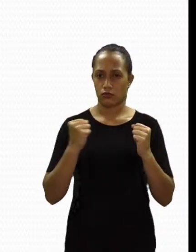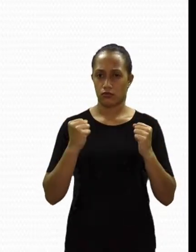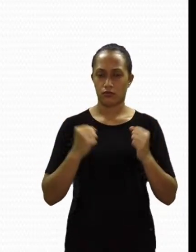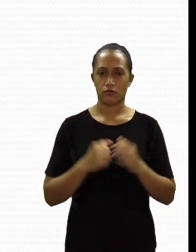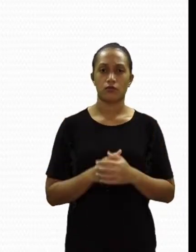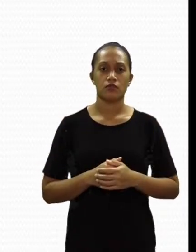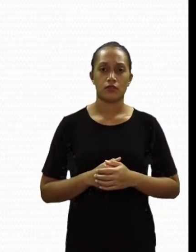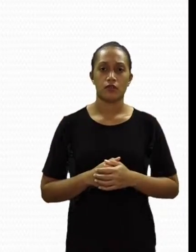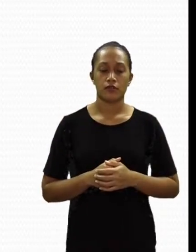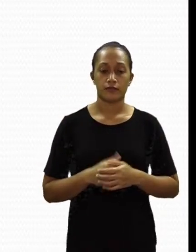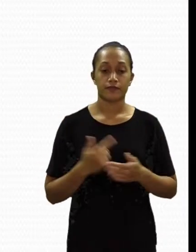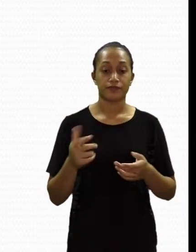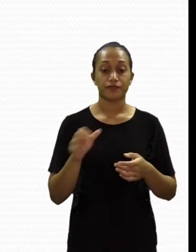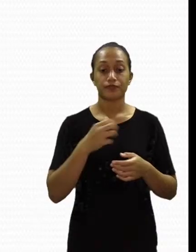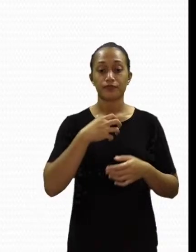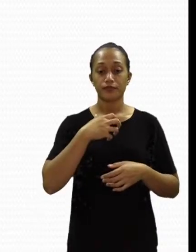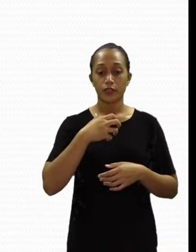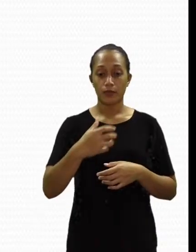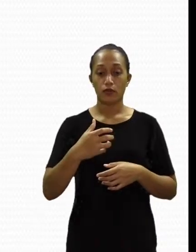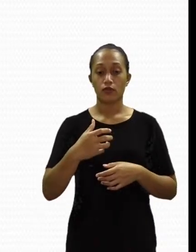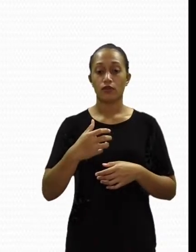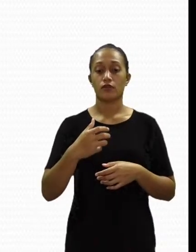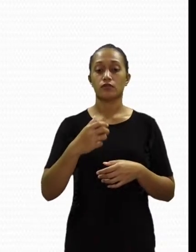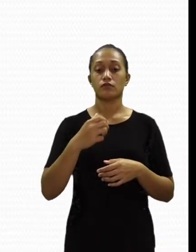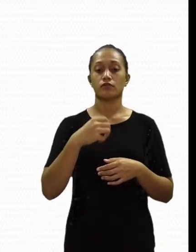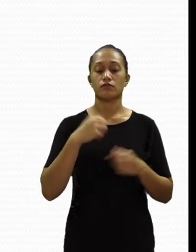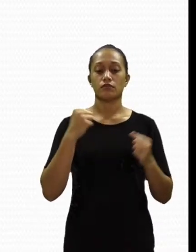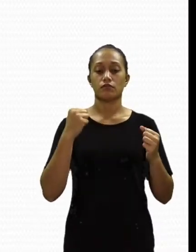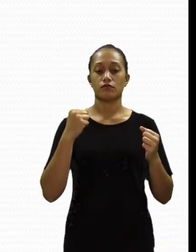Exercise helped the lungs take in more.